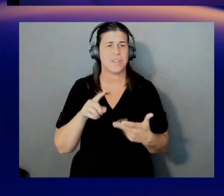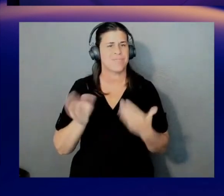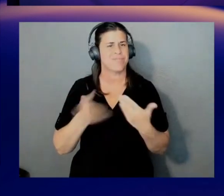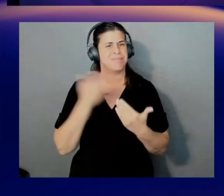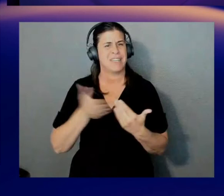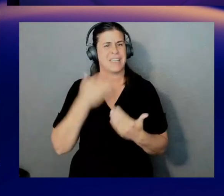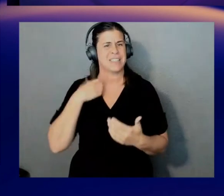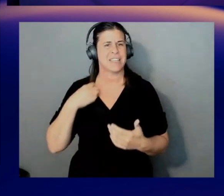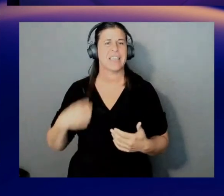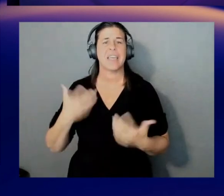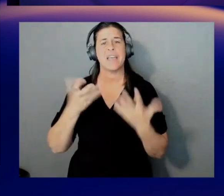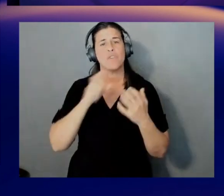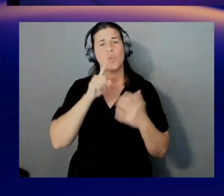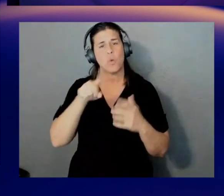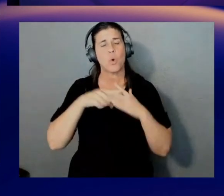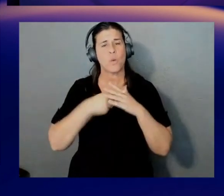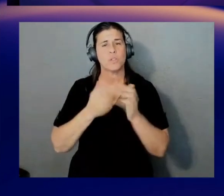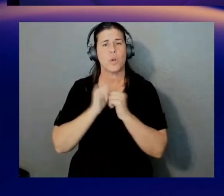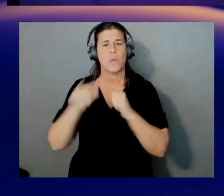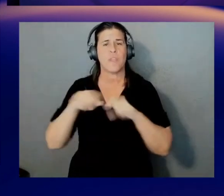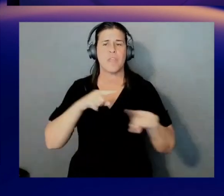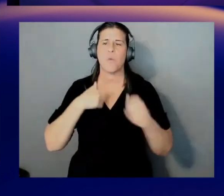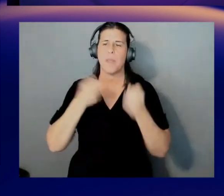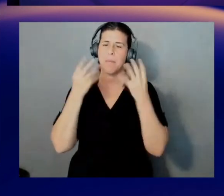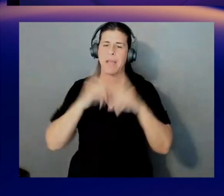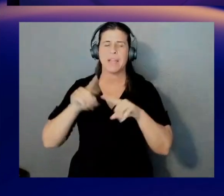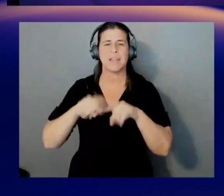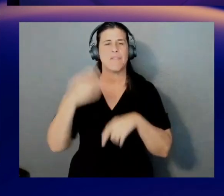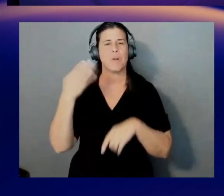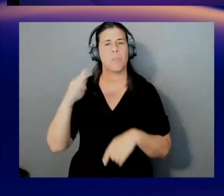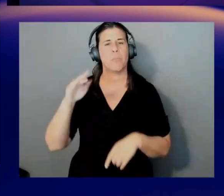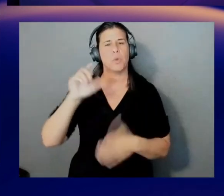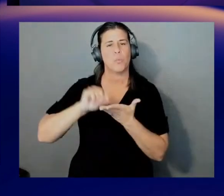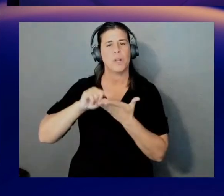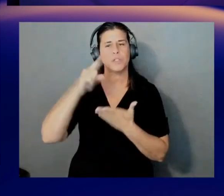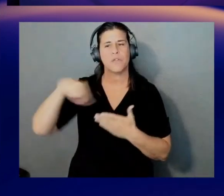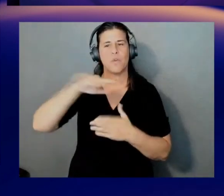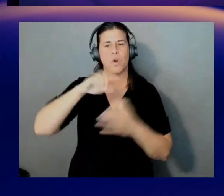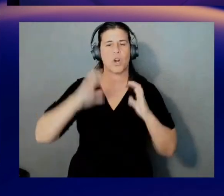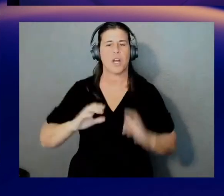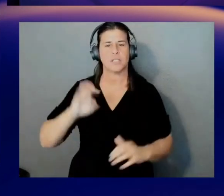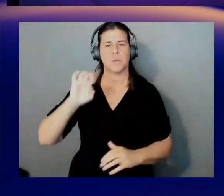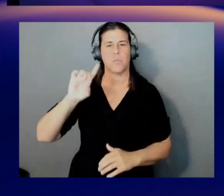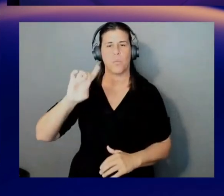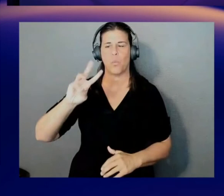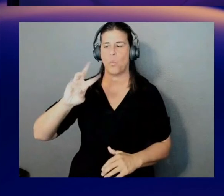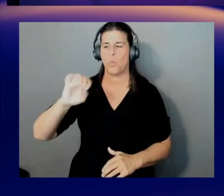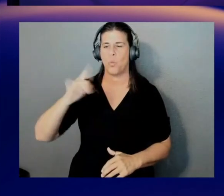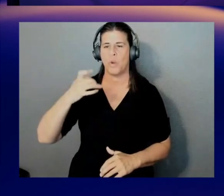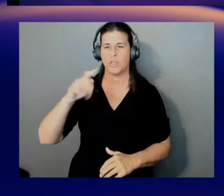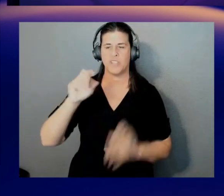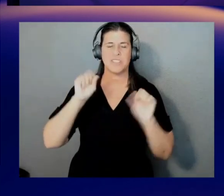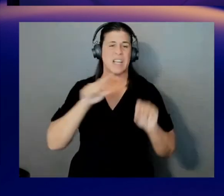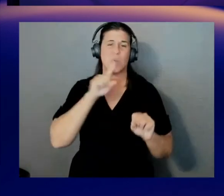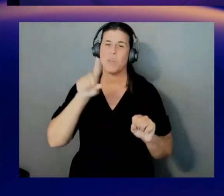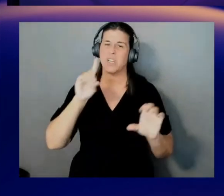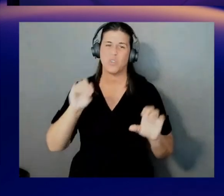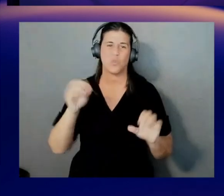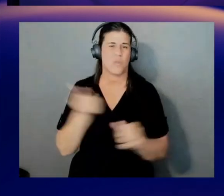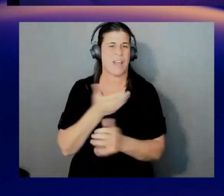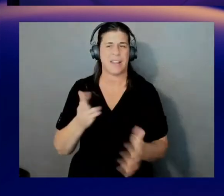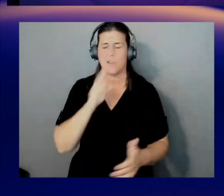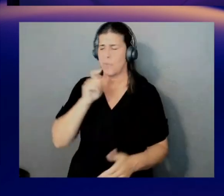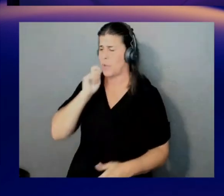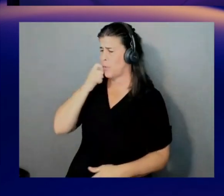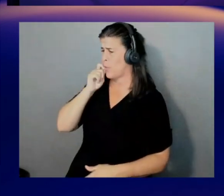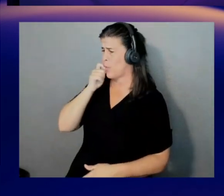looking to get started, we have plenty of blueprints for custom widgets that can do just about anything. Cool, that's really cool. We have a